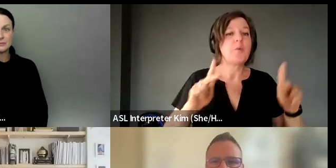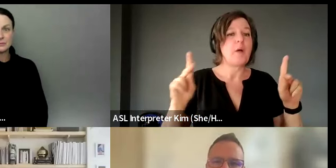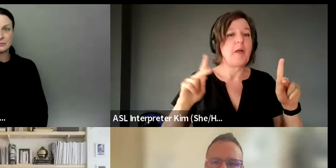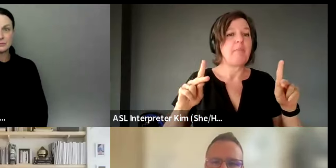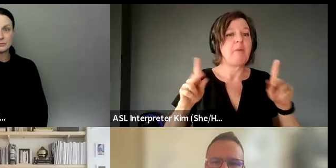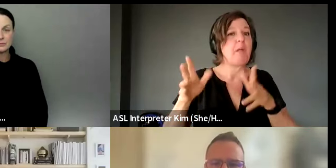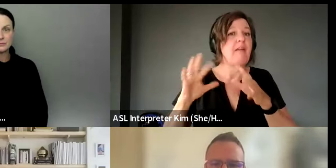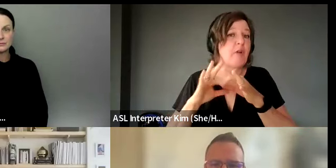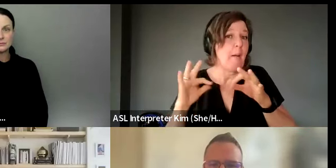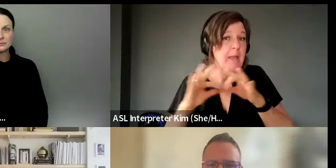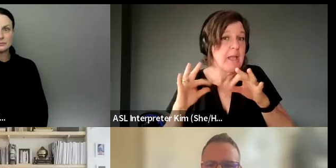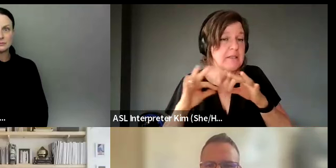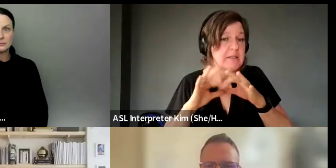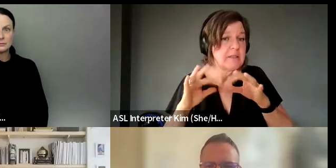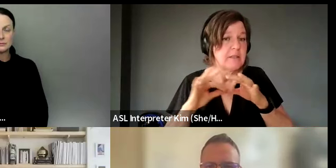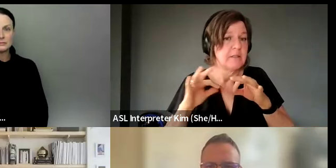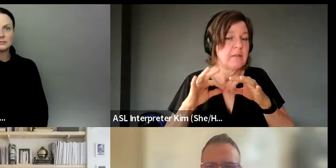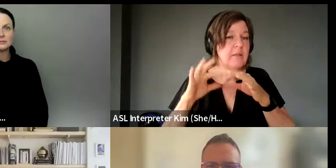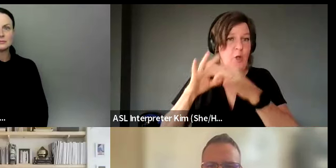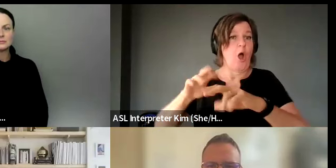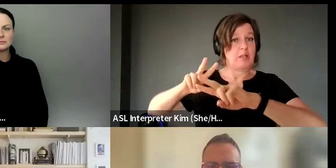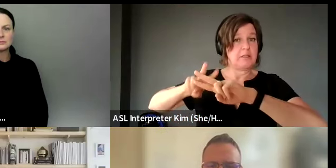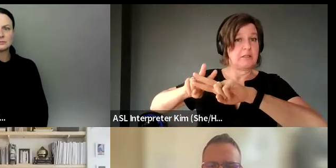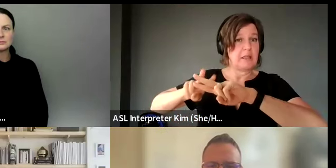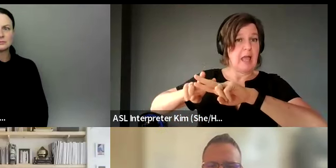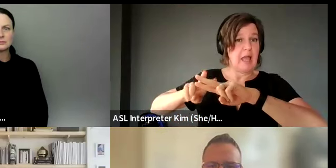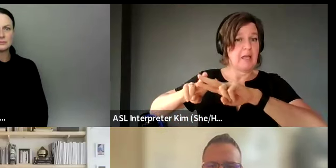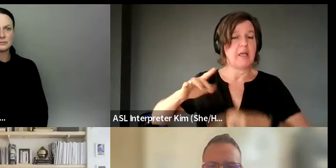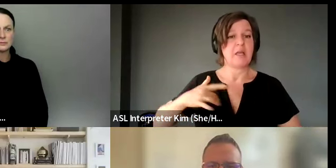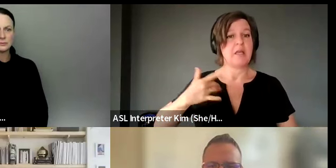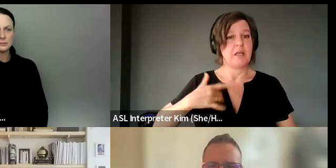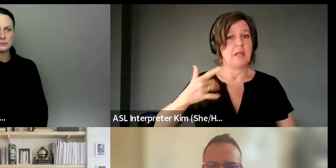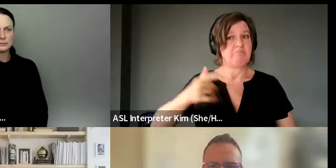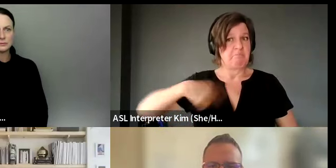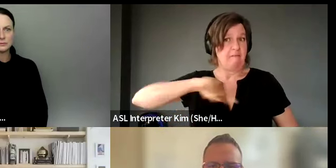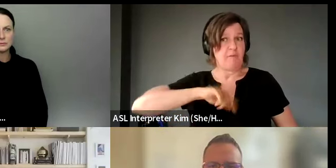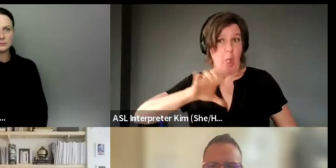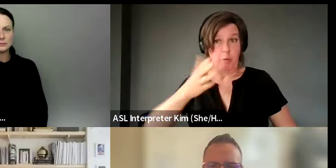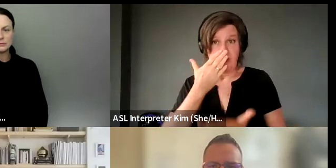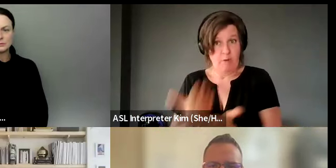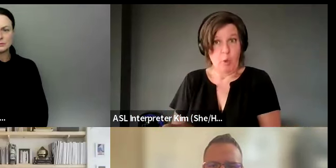way people left the comments on the Slack, I think we did well. We did very well.